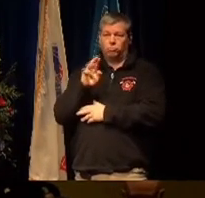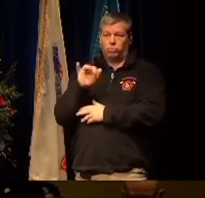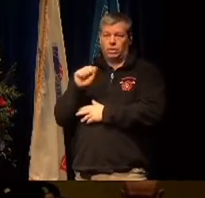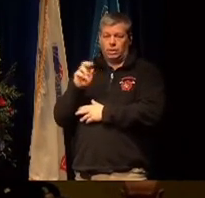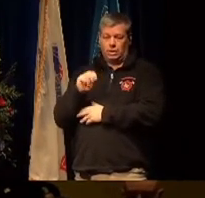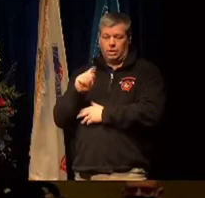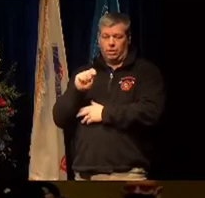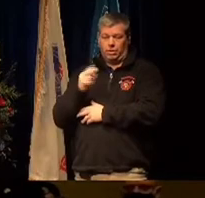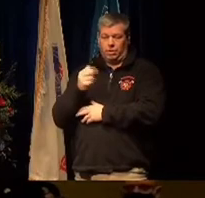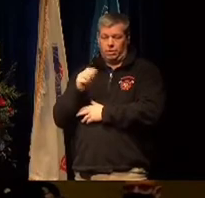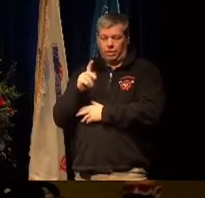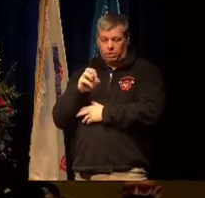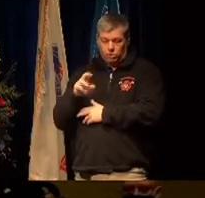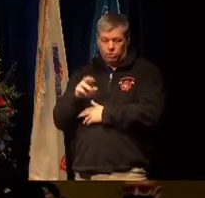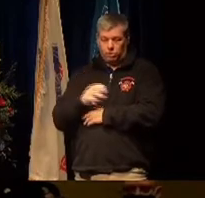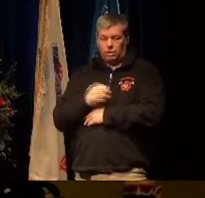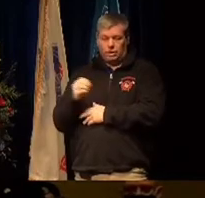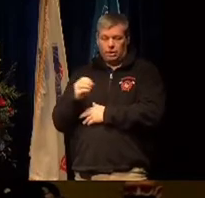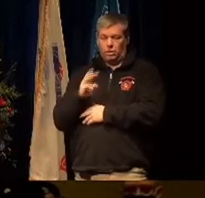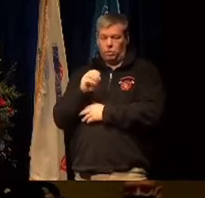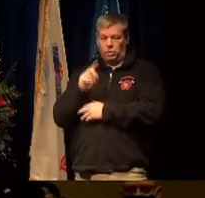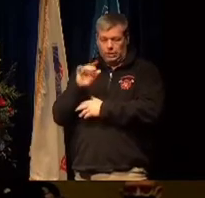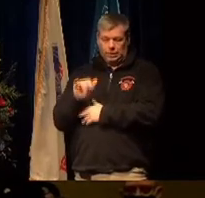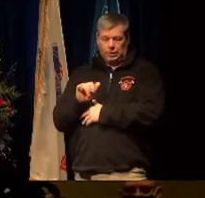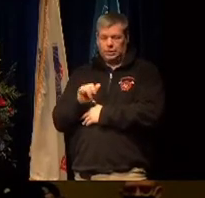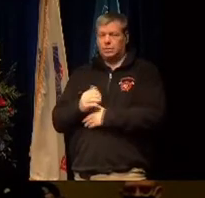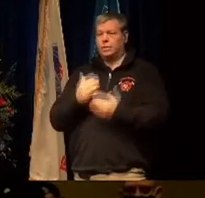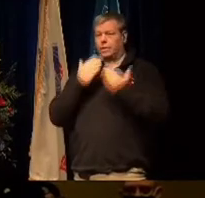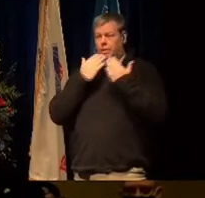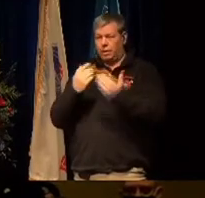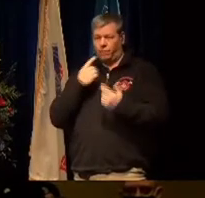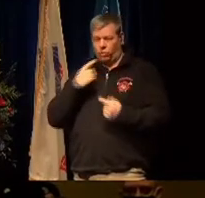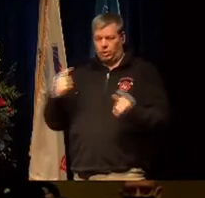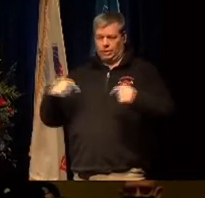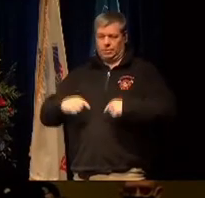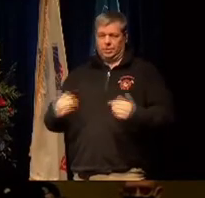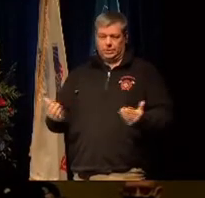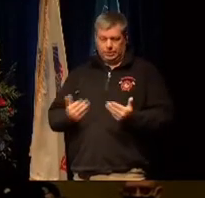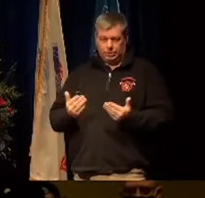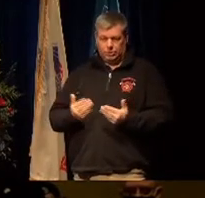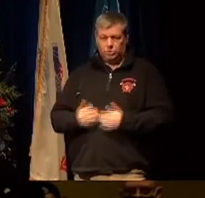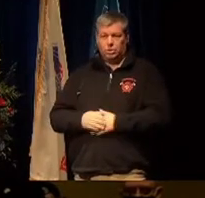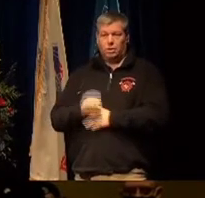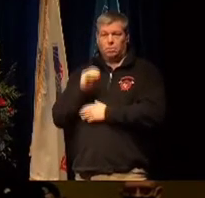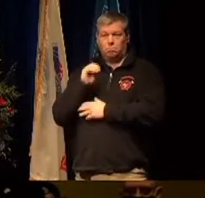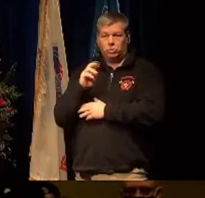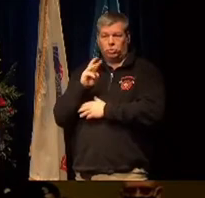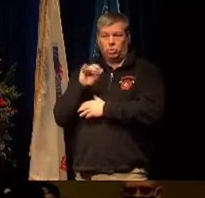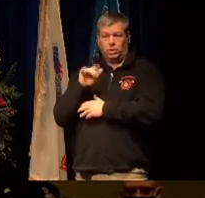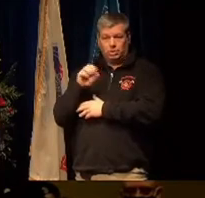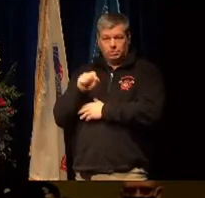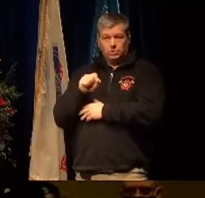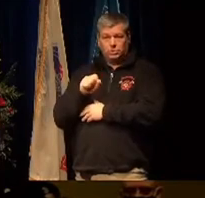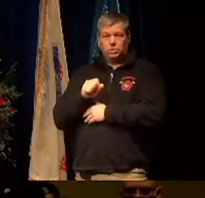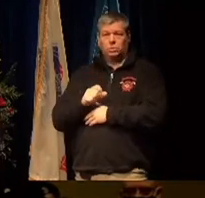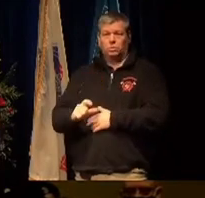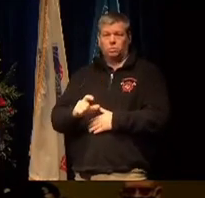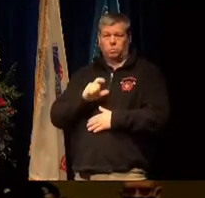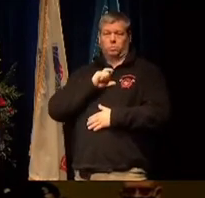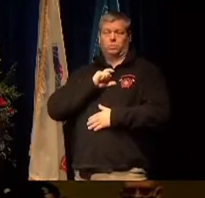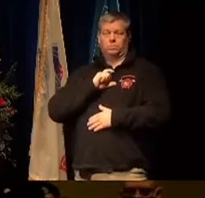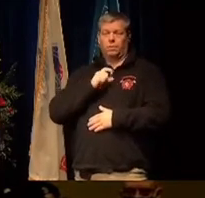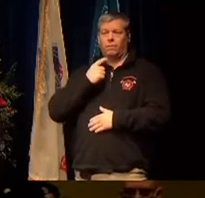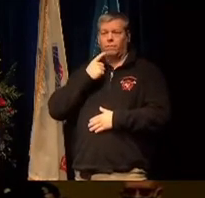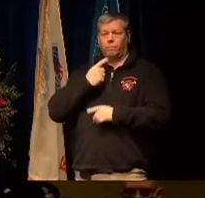Woody Williams. Thank you for being here. Mr. Williams is a Medal of Honor recipient from World War II. Thank you,